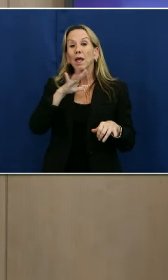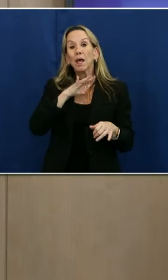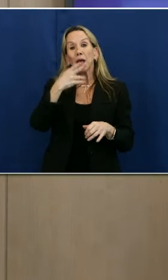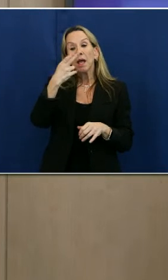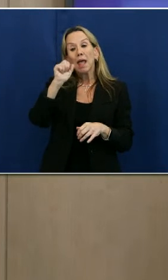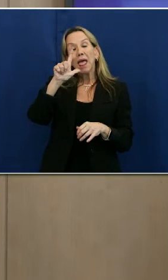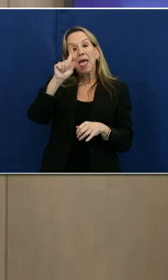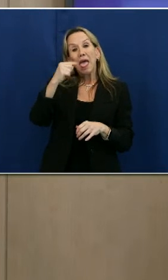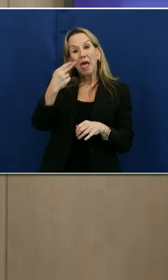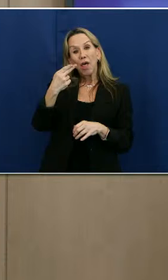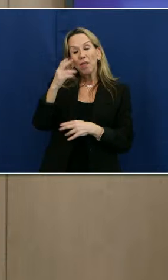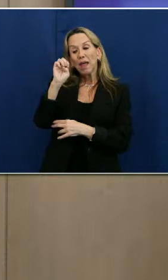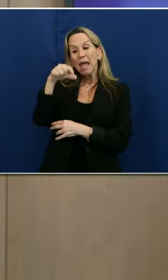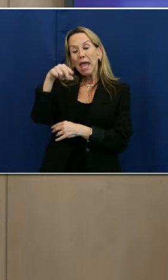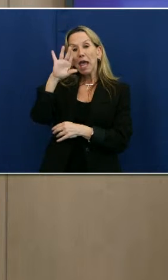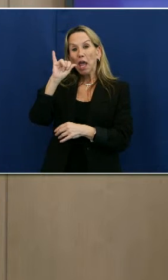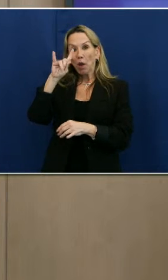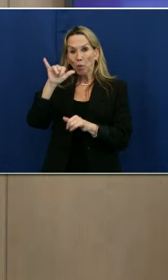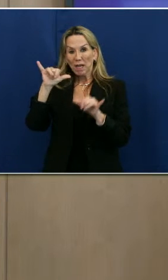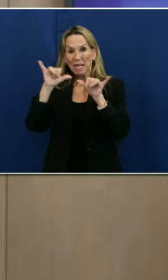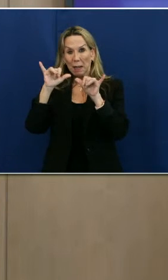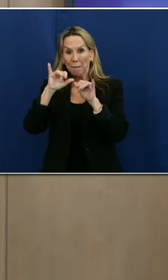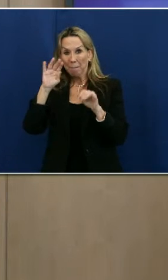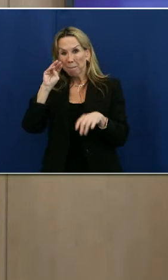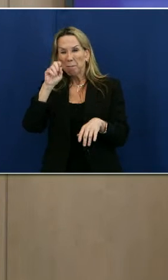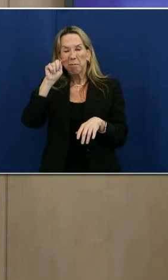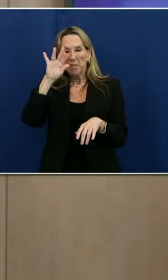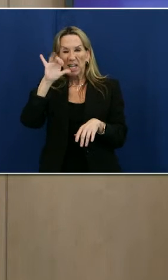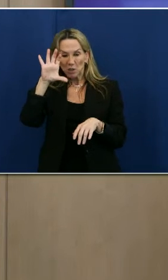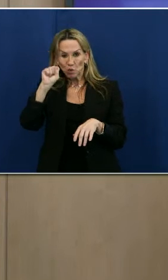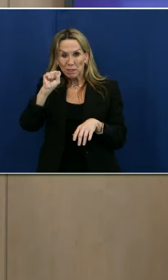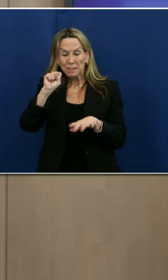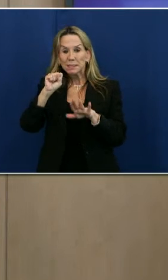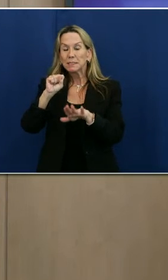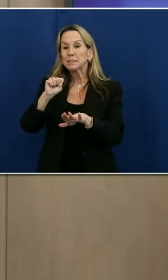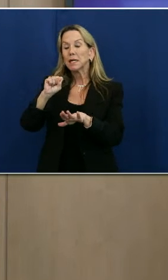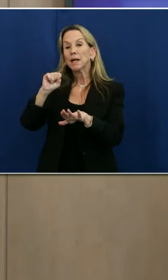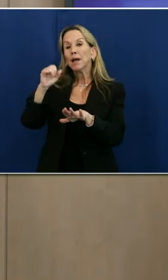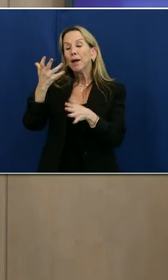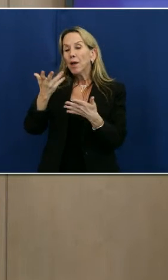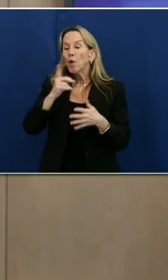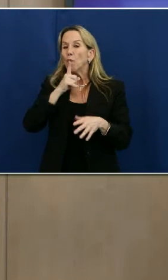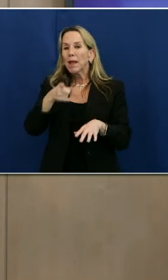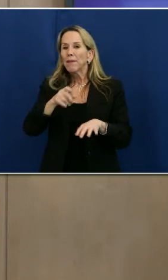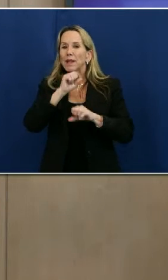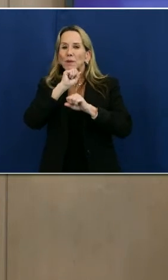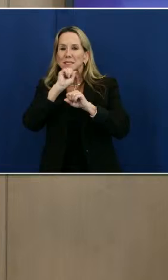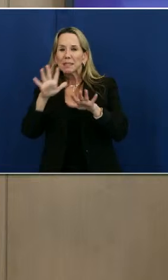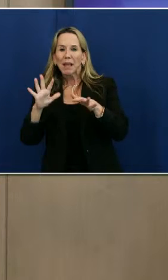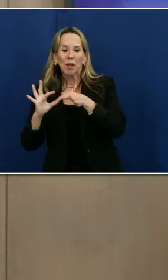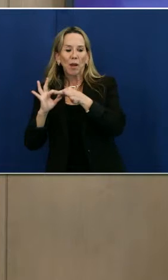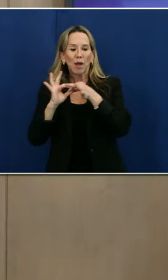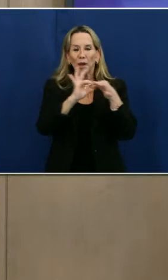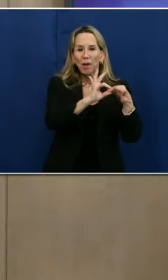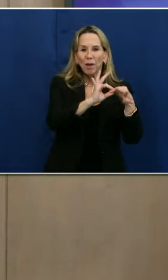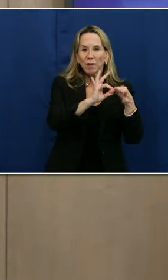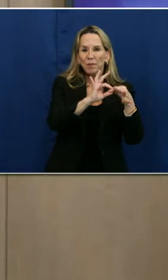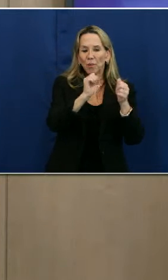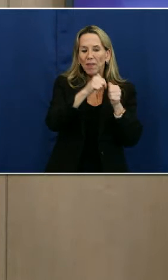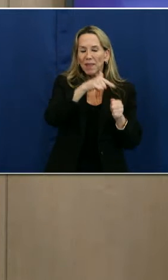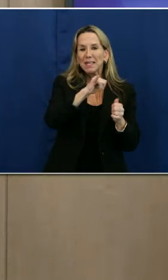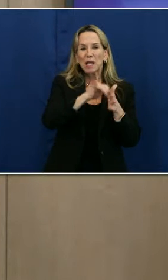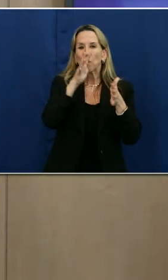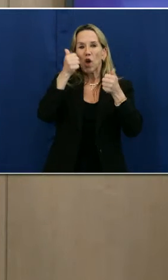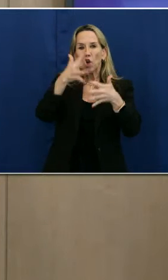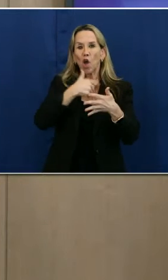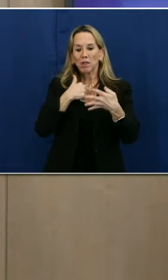equity metrics is there is nothing related to health equity that will push you into a more restrictive tier. It